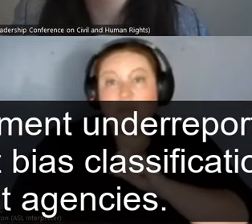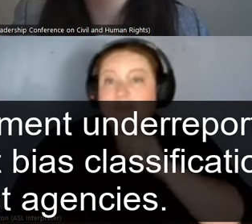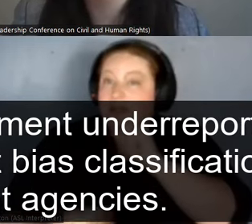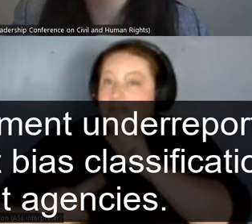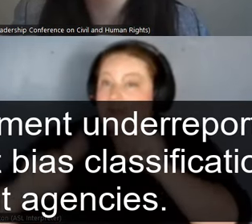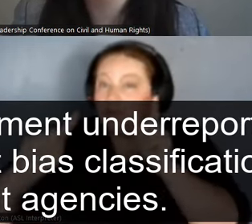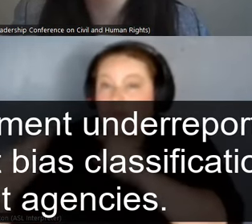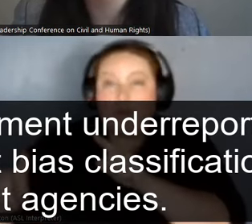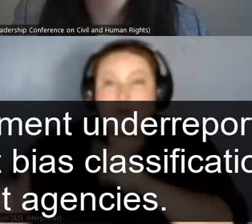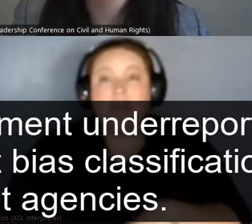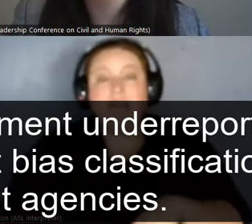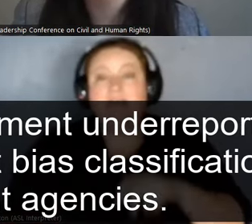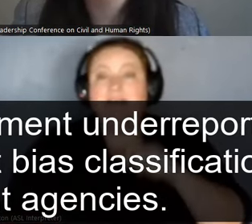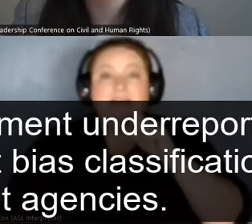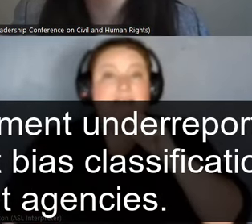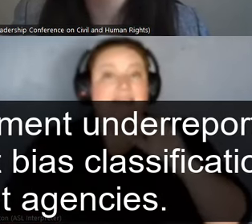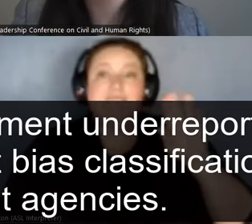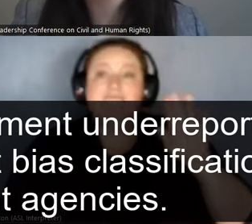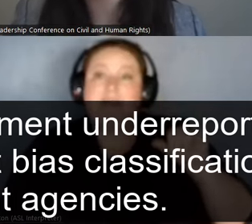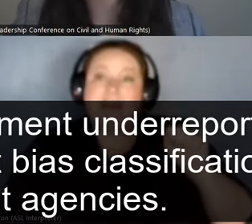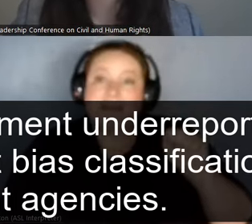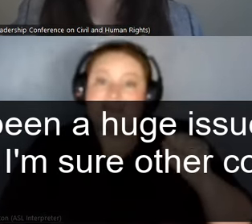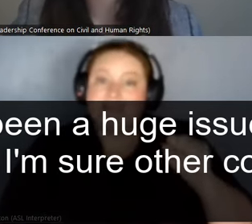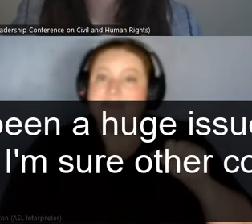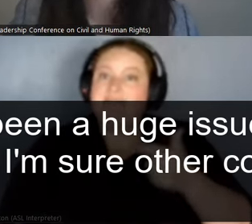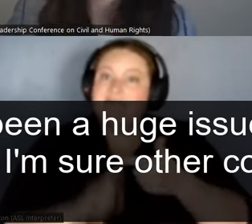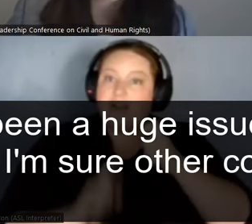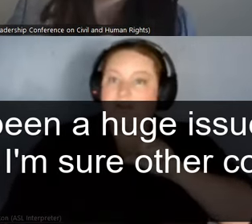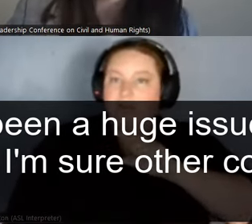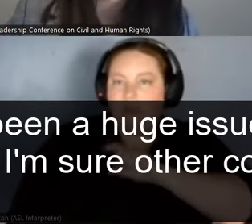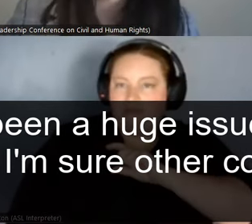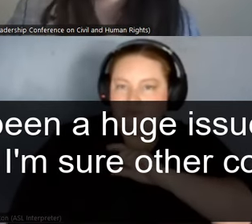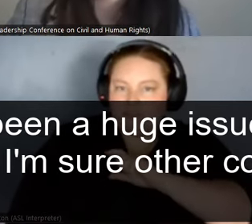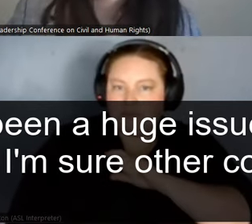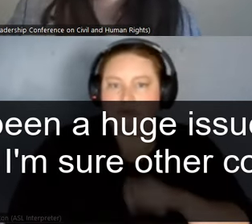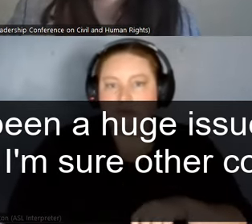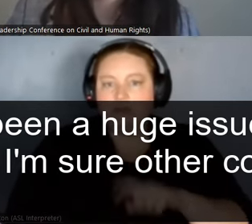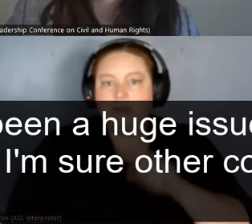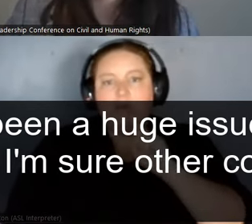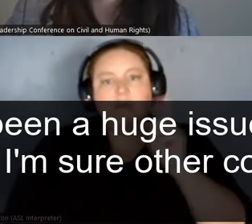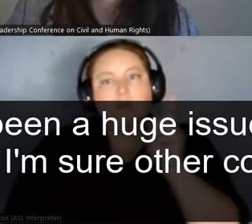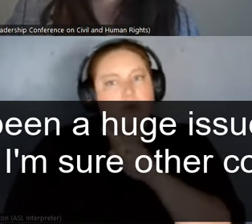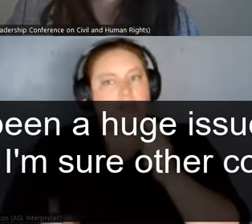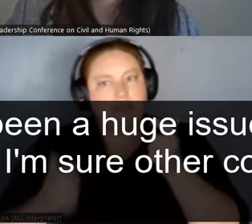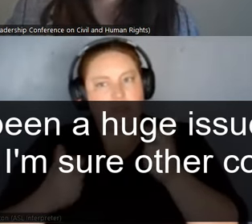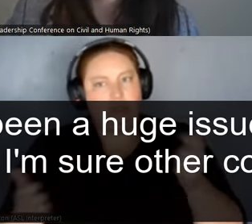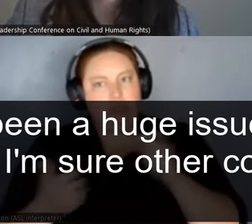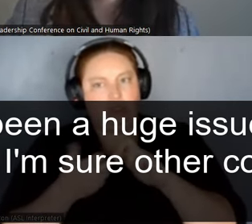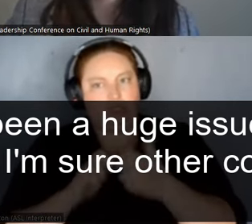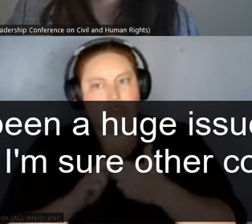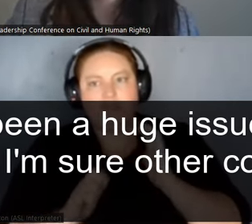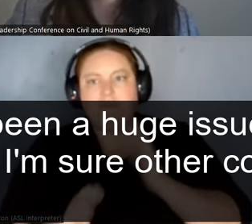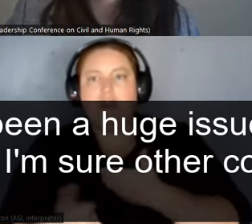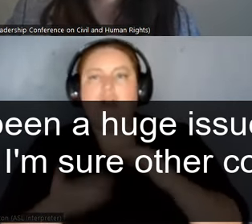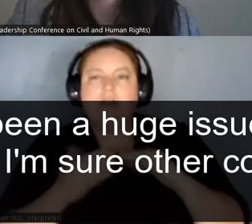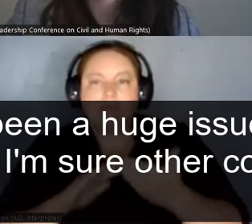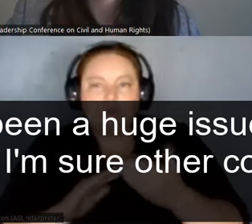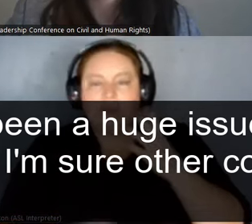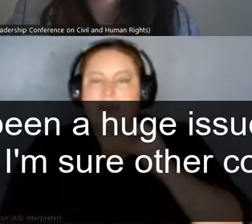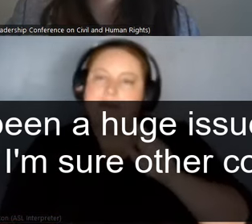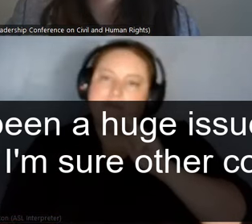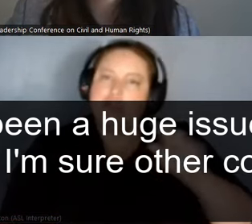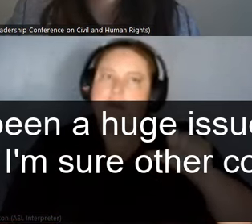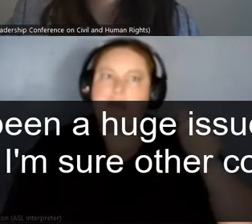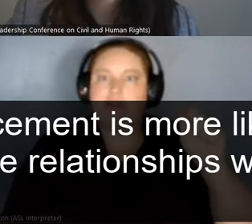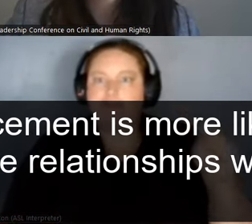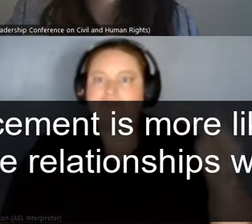inconsistent bias classifications by law enforcement agencies. Reporting has been a huge issue for our community, and I'm sure other communities